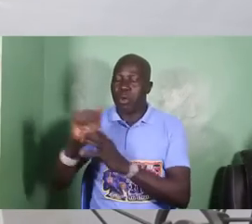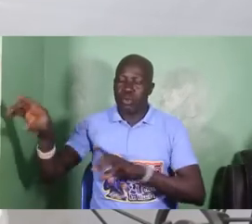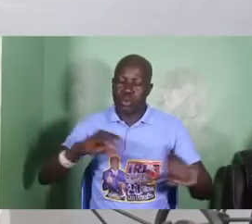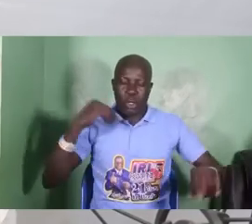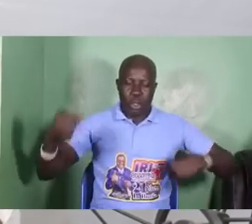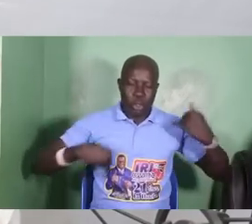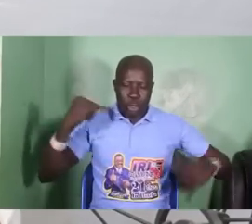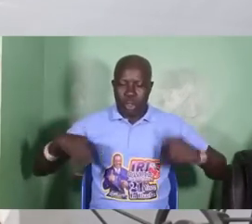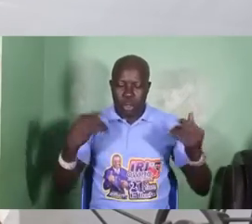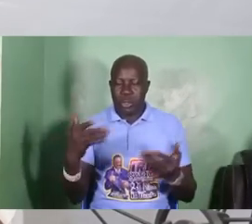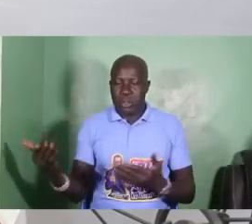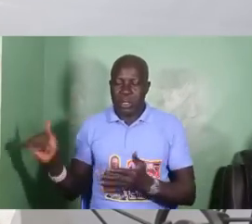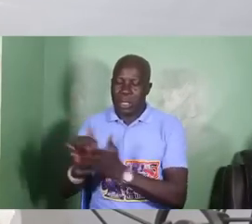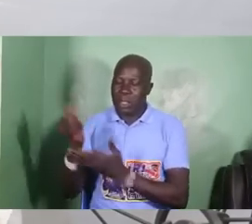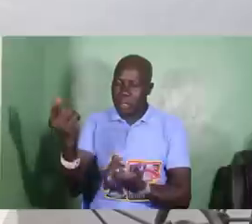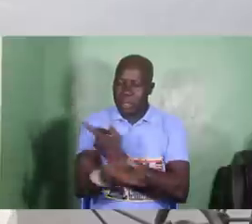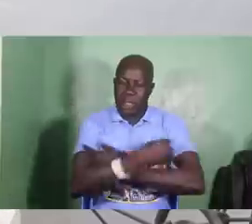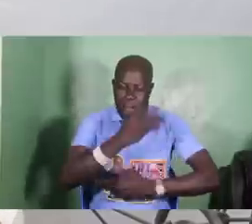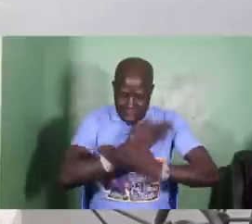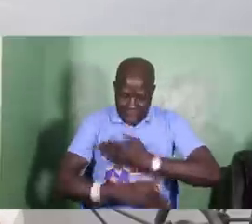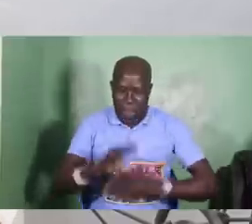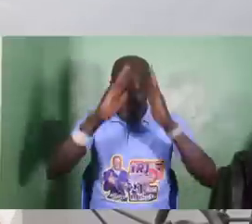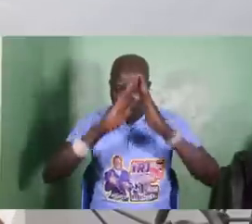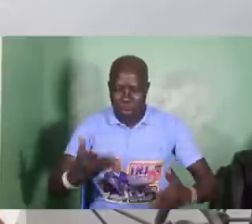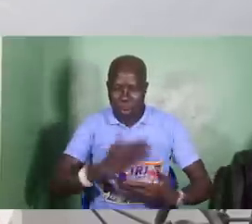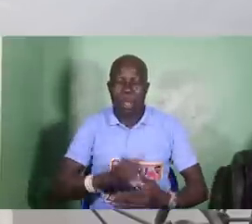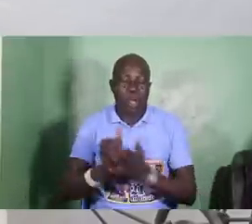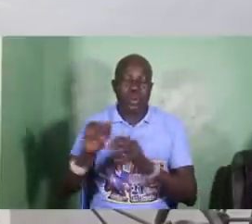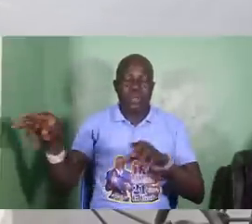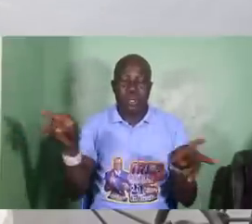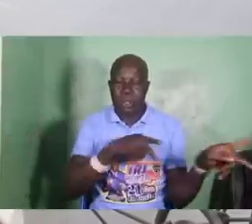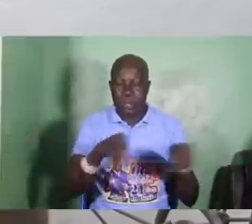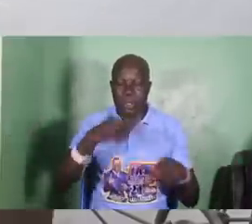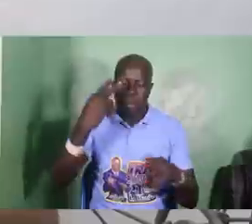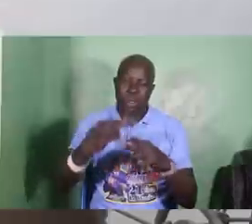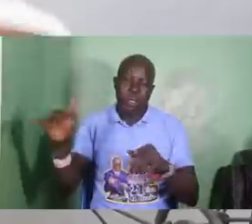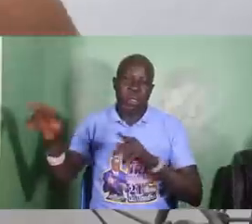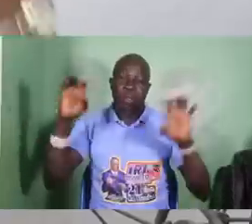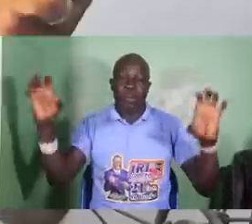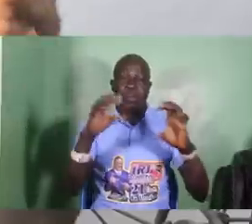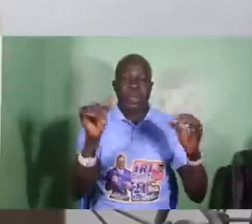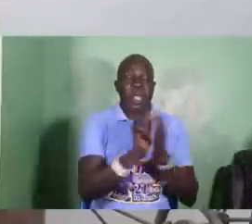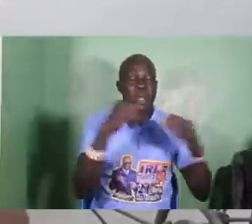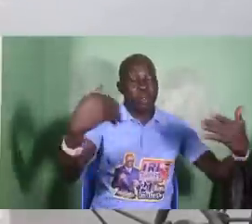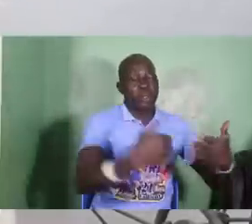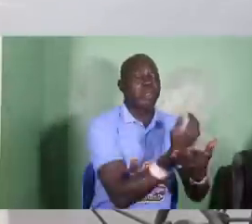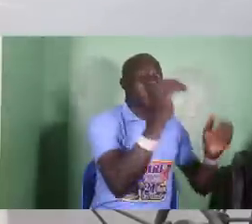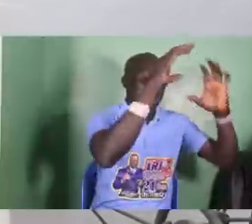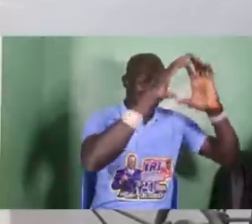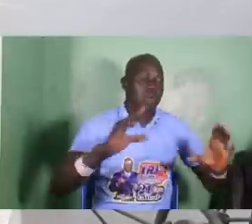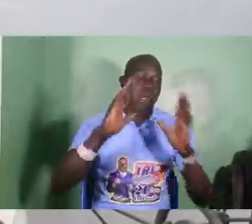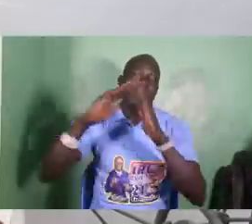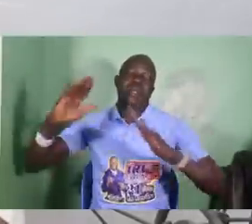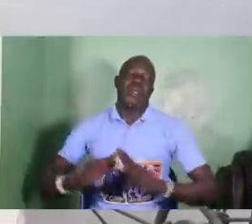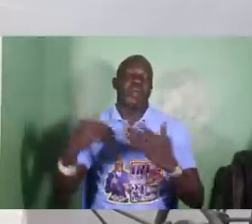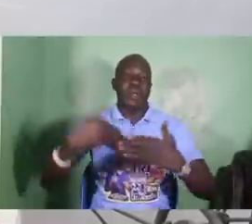For those doing things of joy, in the house that we've given birth, where they are doing the naming ceremony, those of you doing